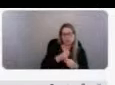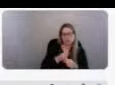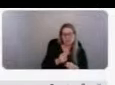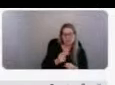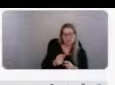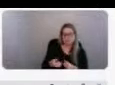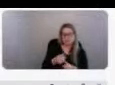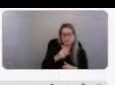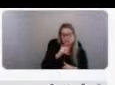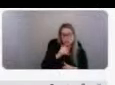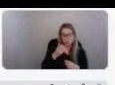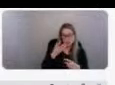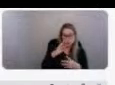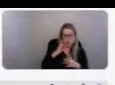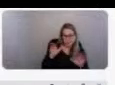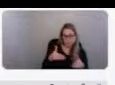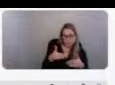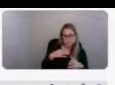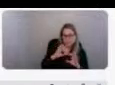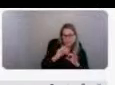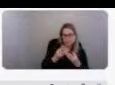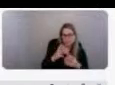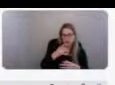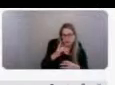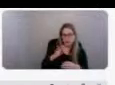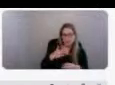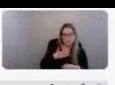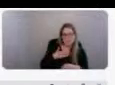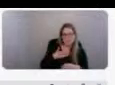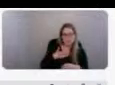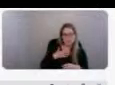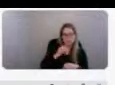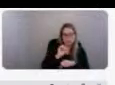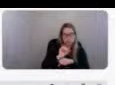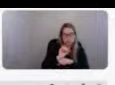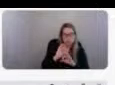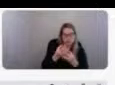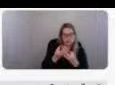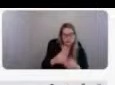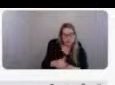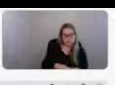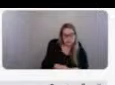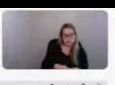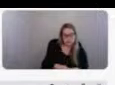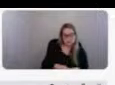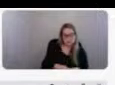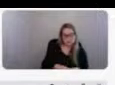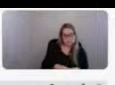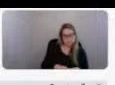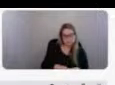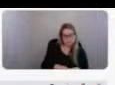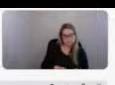about families like mike working families and